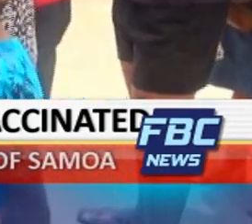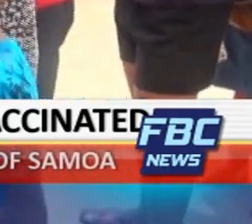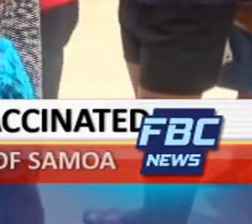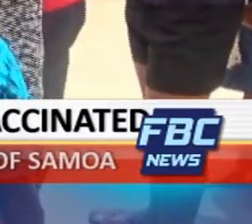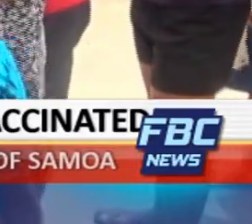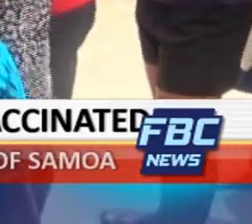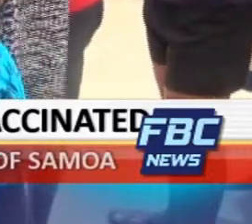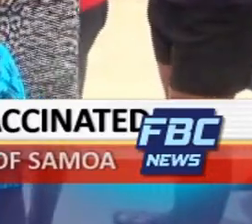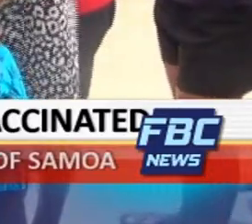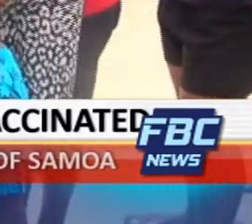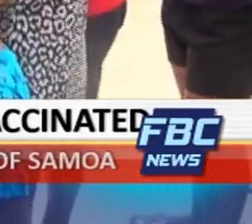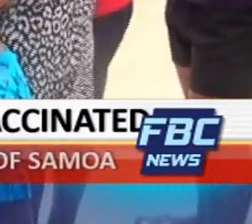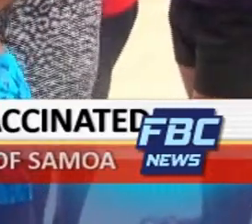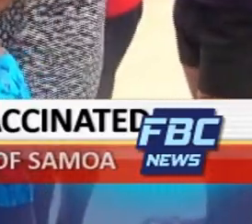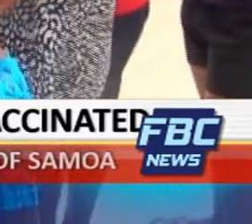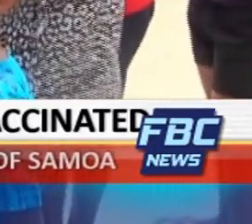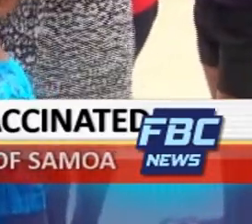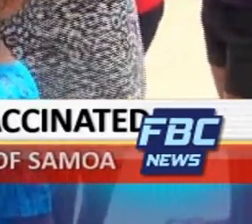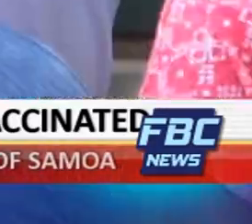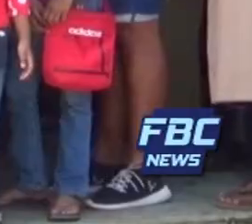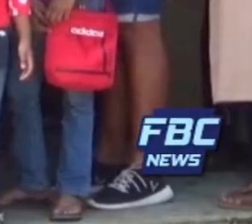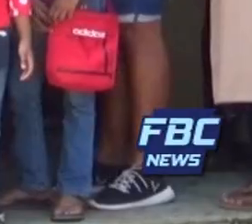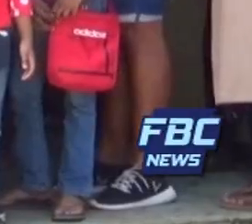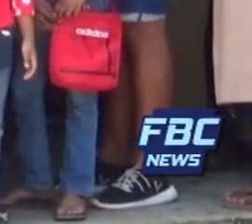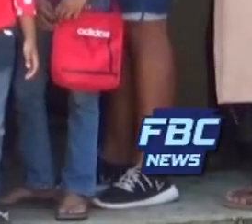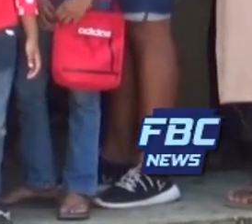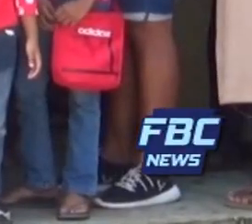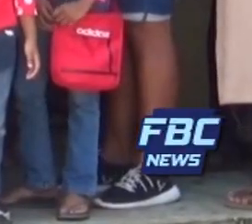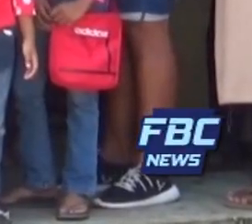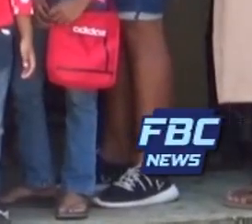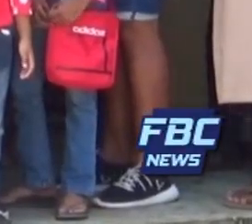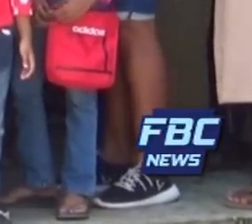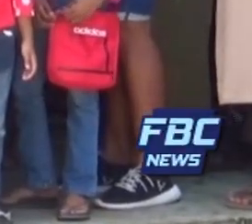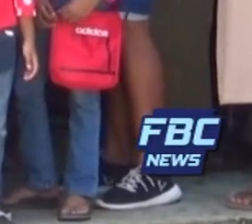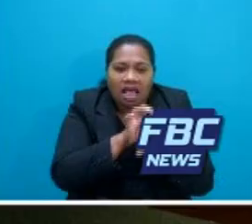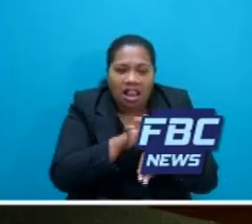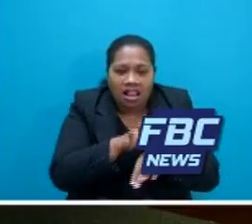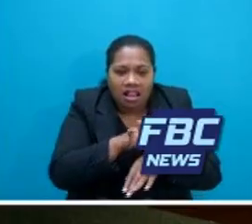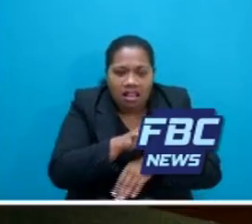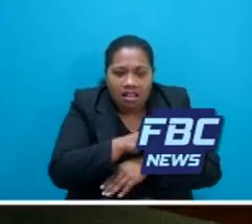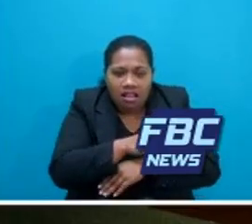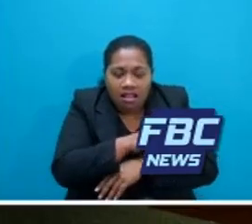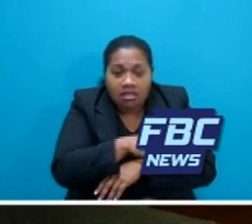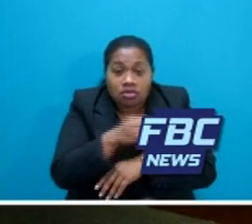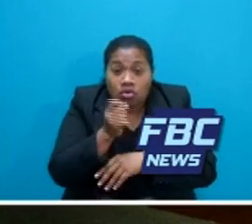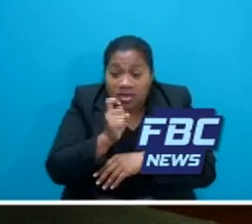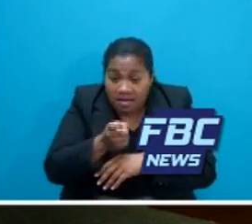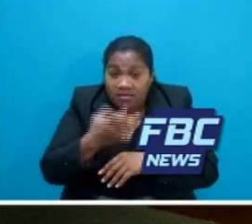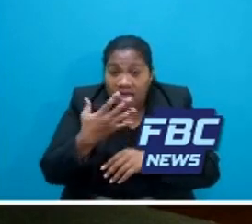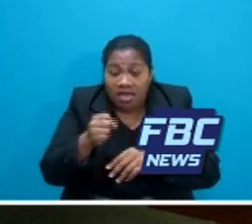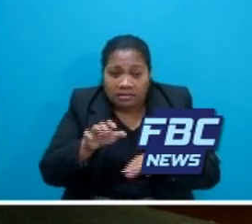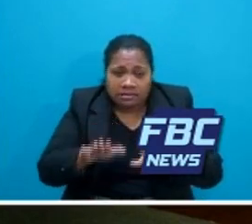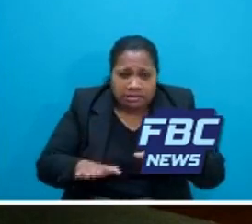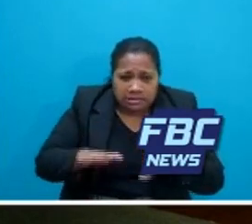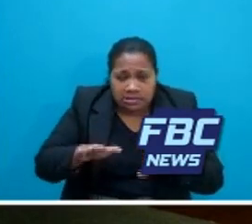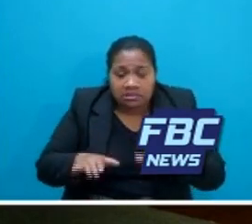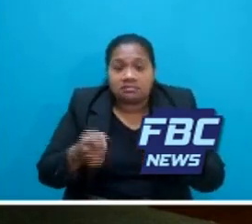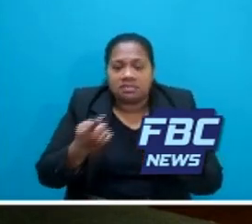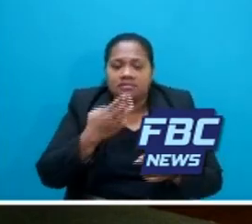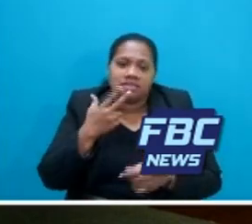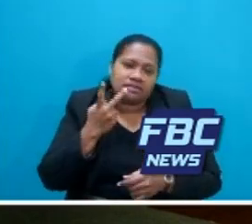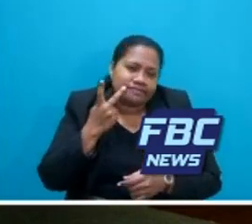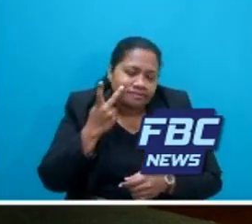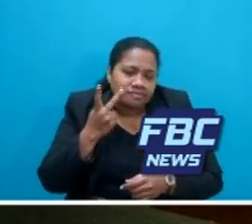restricted to the Serua Namosi subdivision. If anyone has any doubts, please visit your nearest health center with your